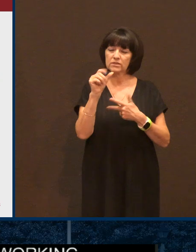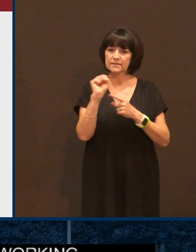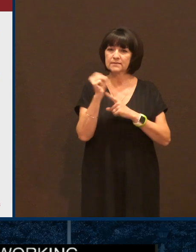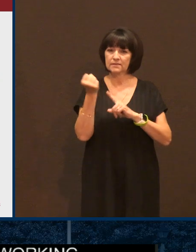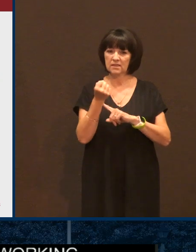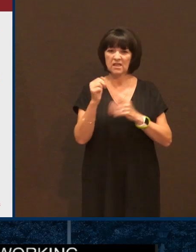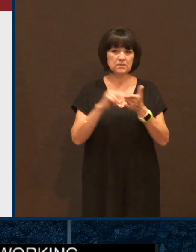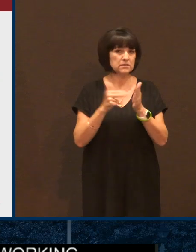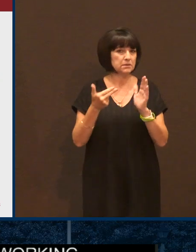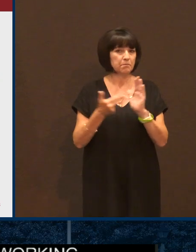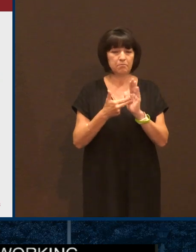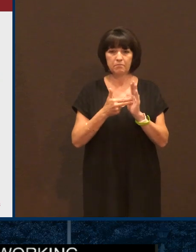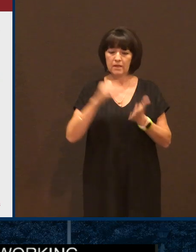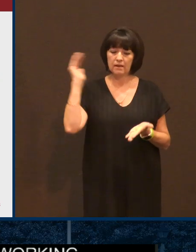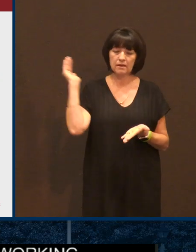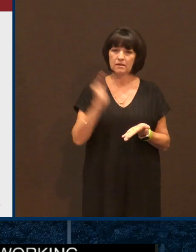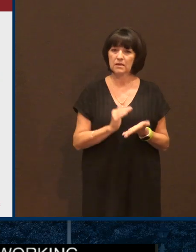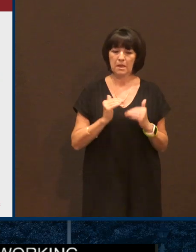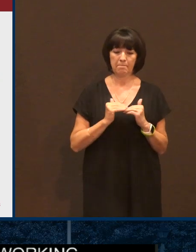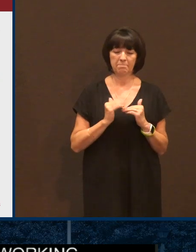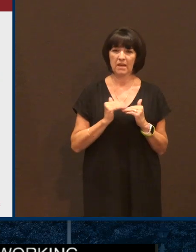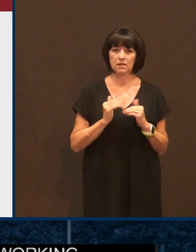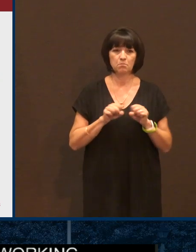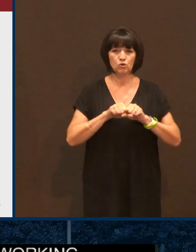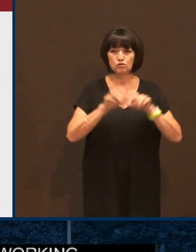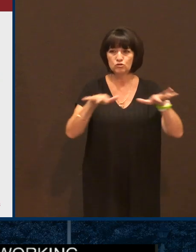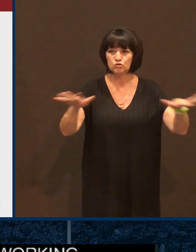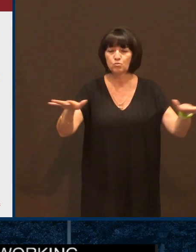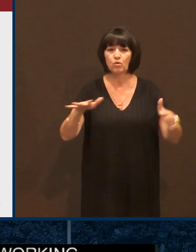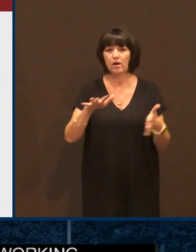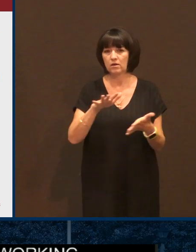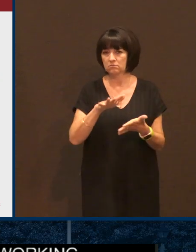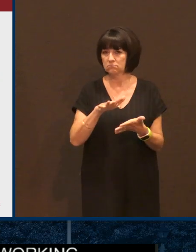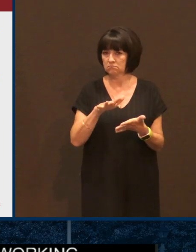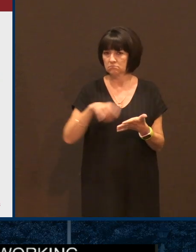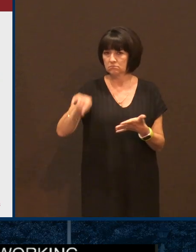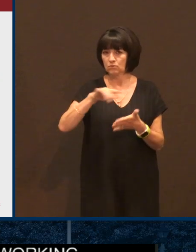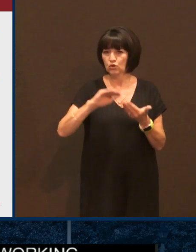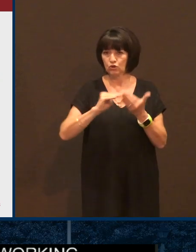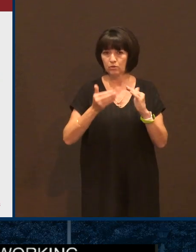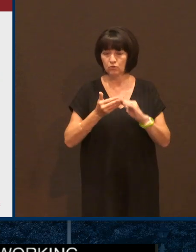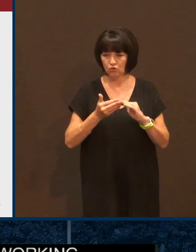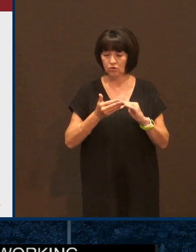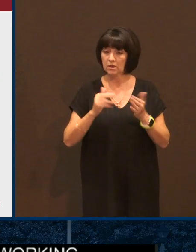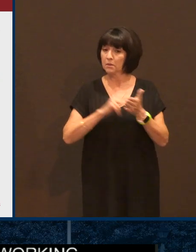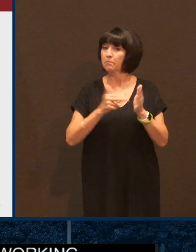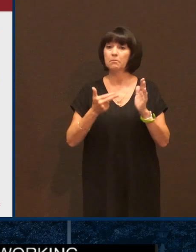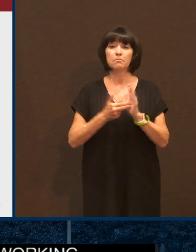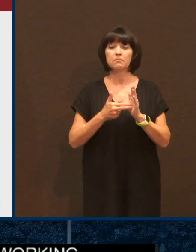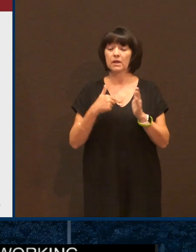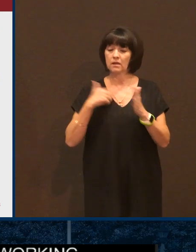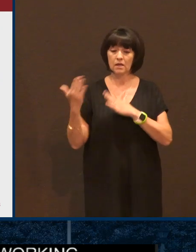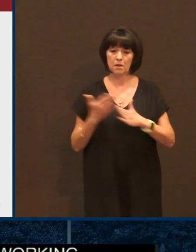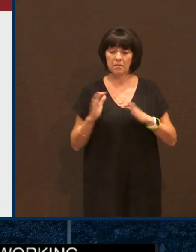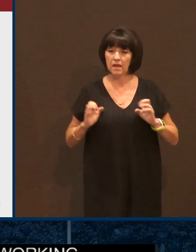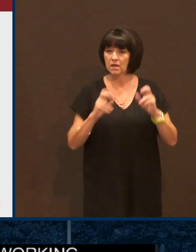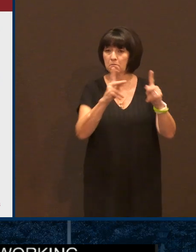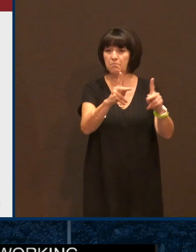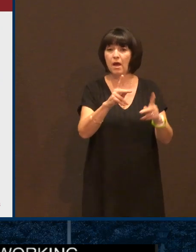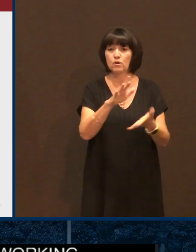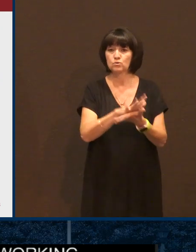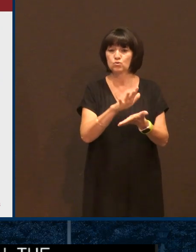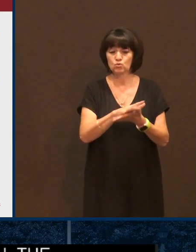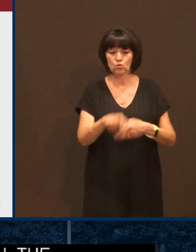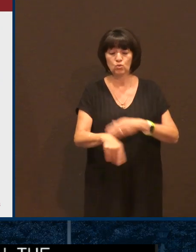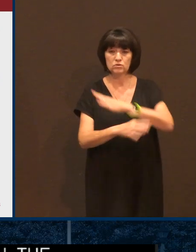minimal community spread, and we would be returning to schools for full in-person instruction if we